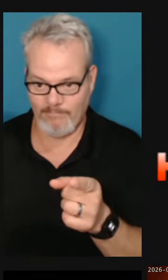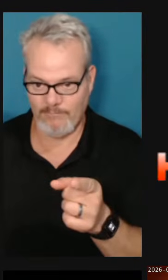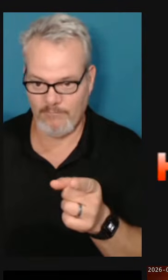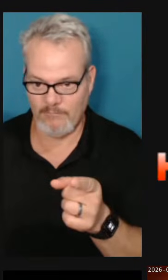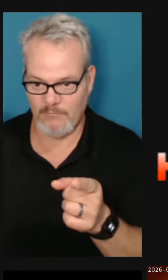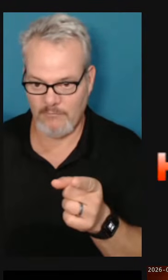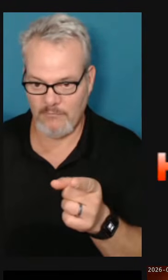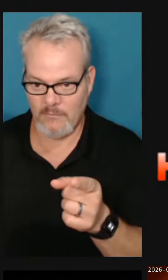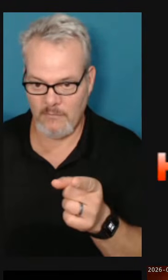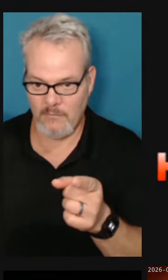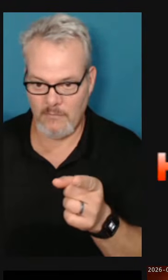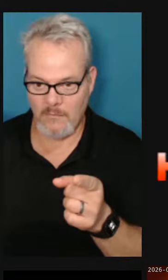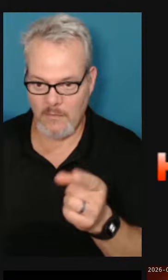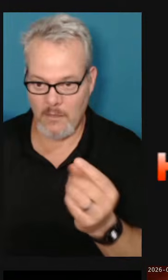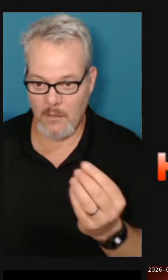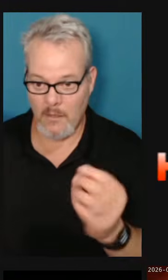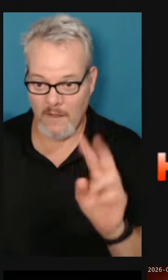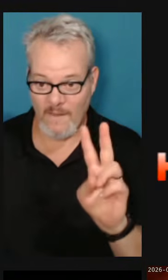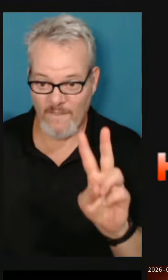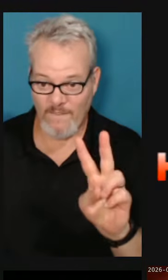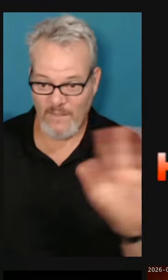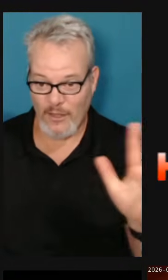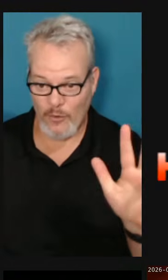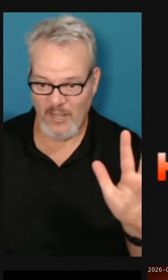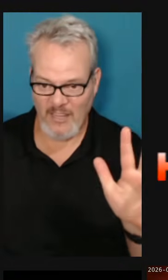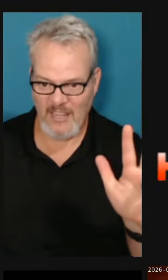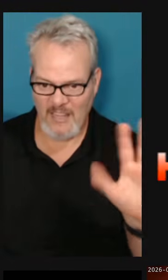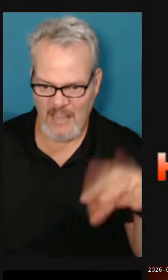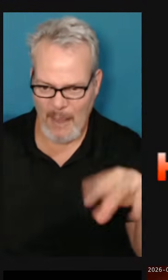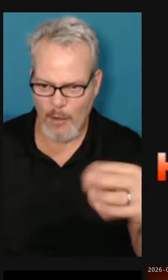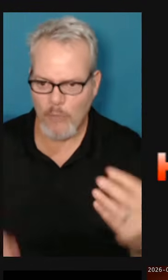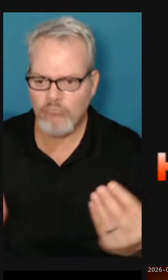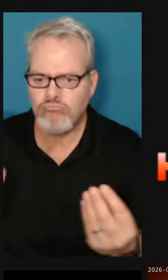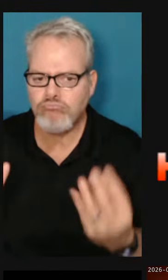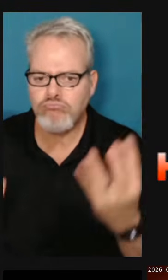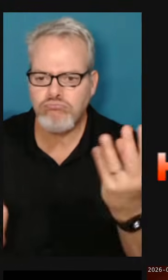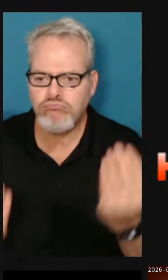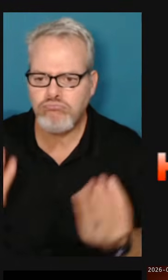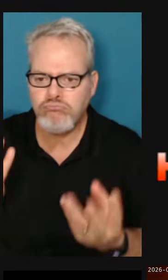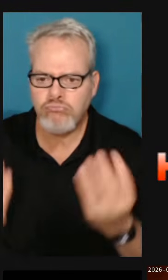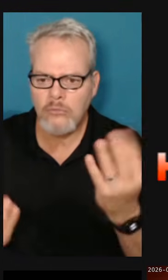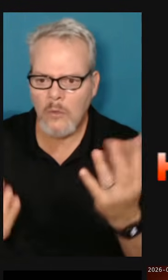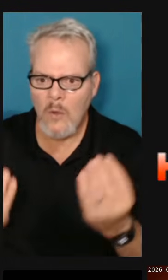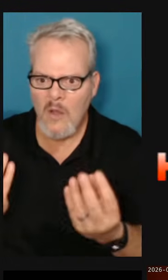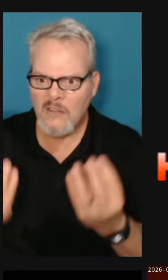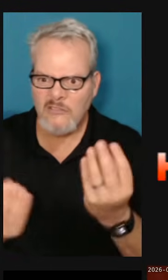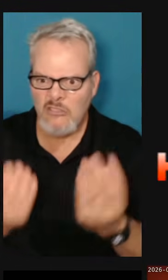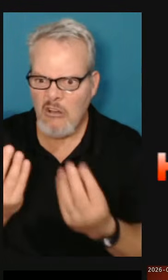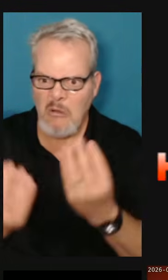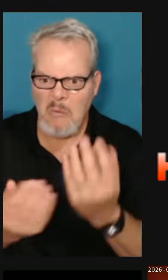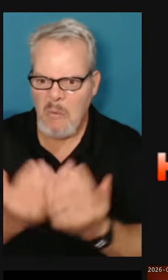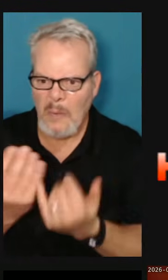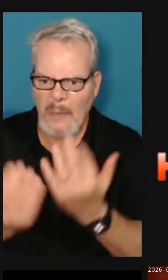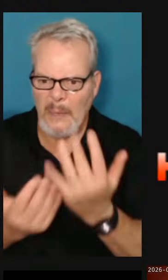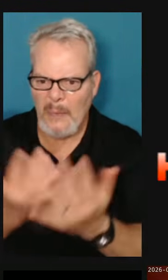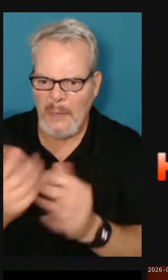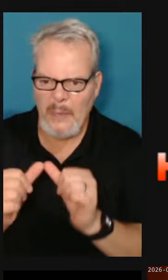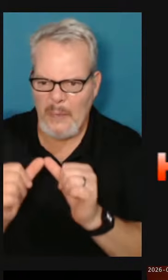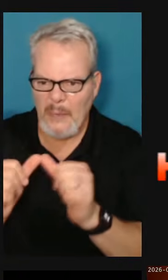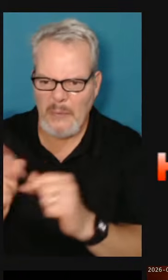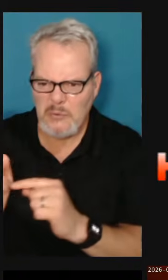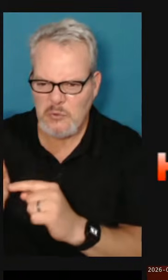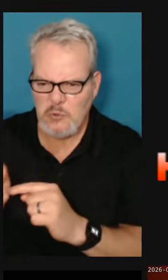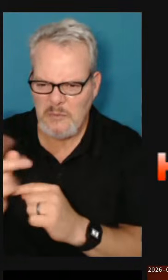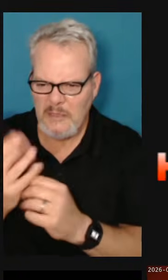the V3 camera. Look, low fountains. Here comes the burst in 2 more minutes. So low,